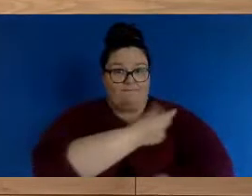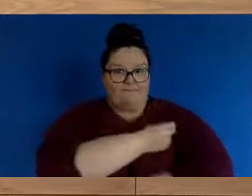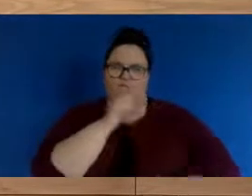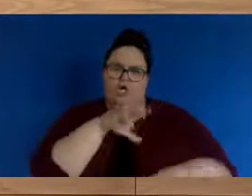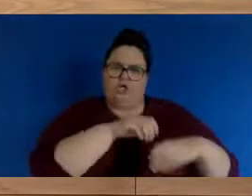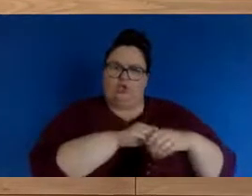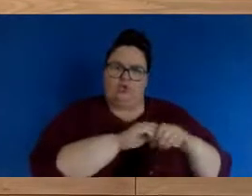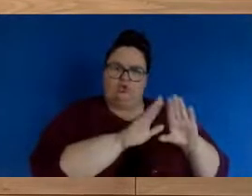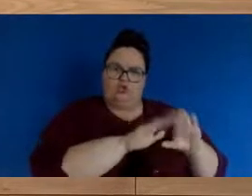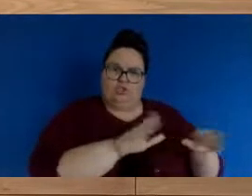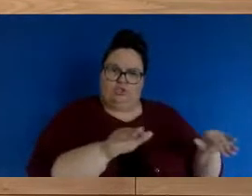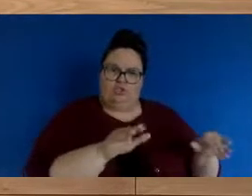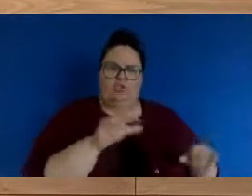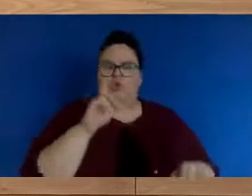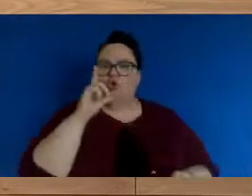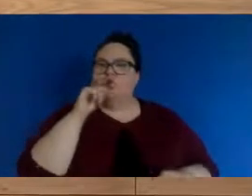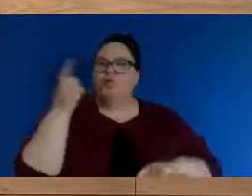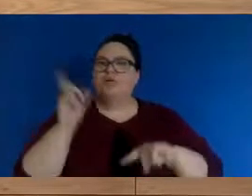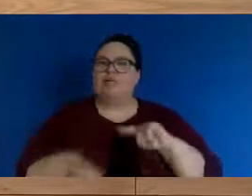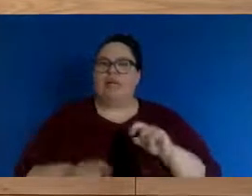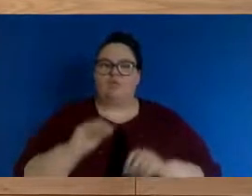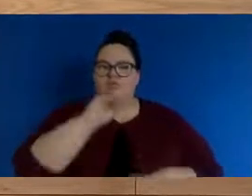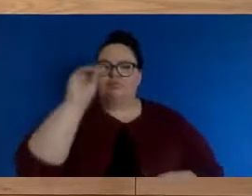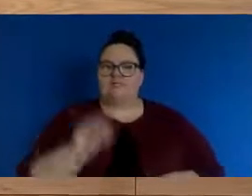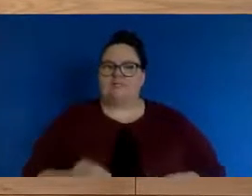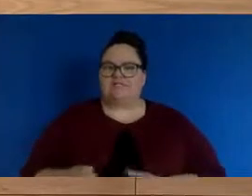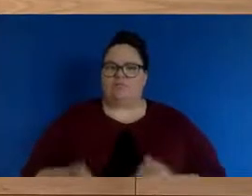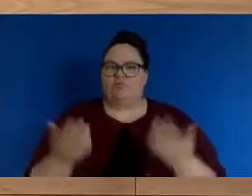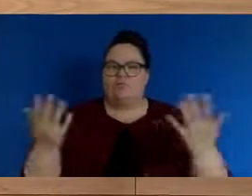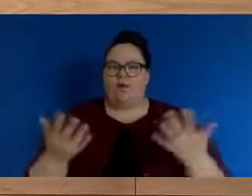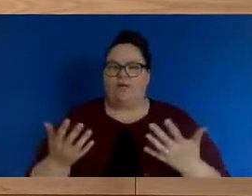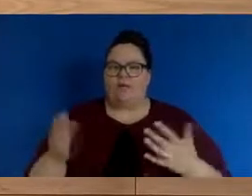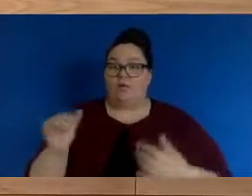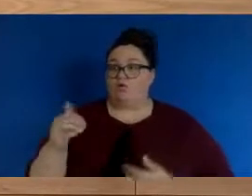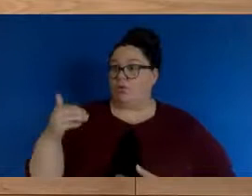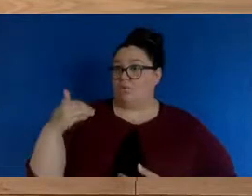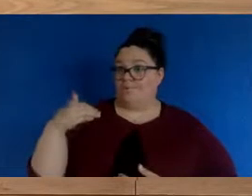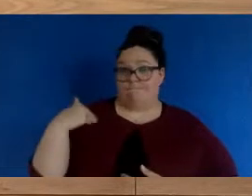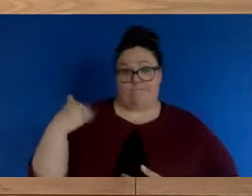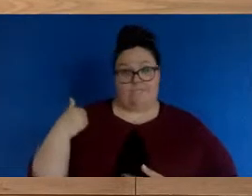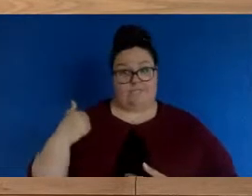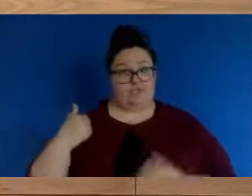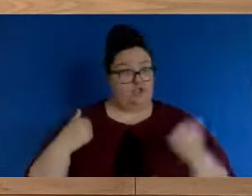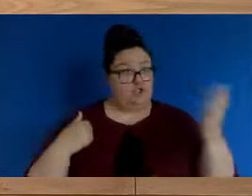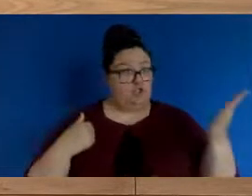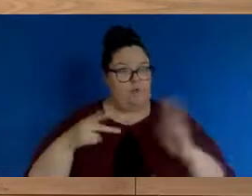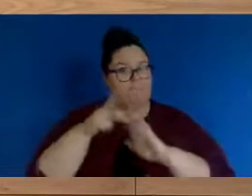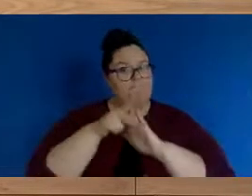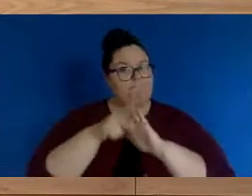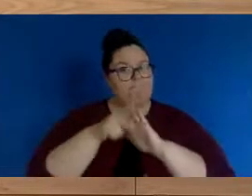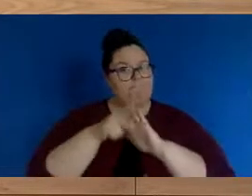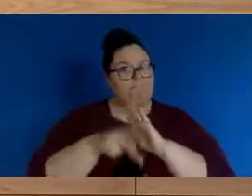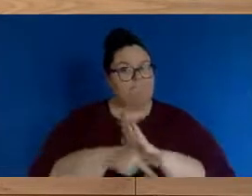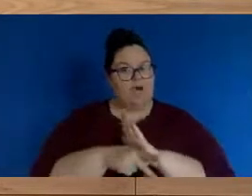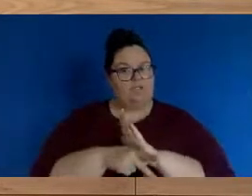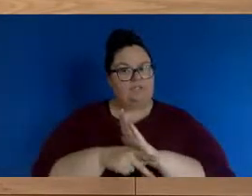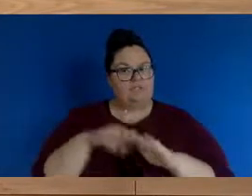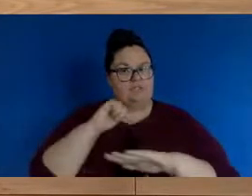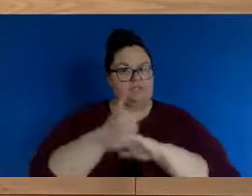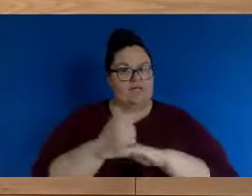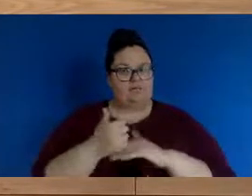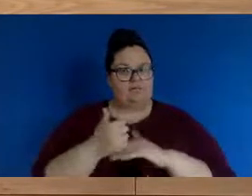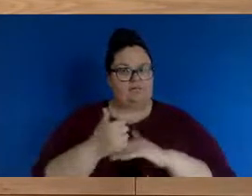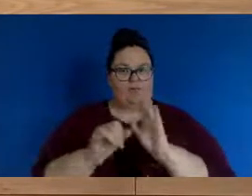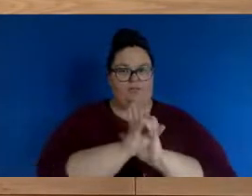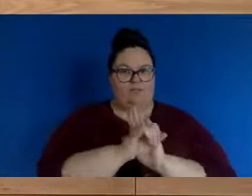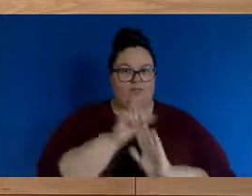who can't get vaccinated? And Minister Shepherd, do you plan to create a policy distinction, like travel restrictions, between